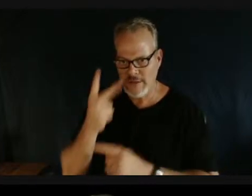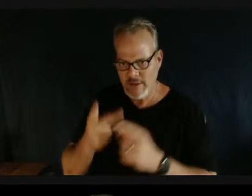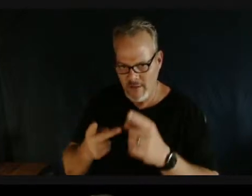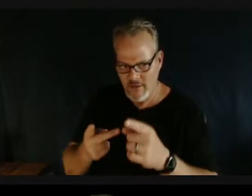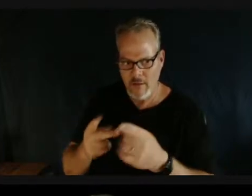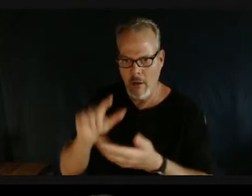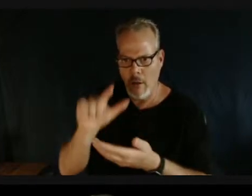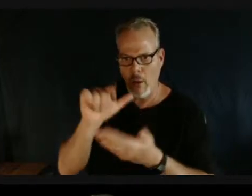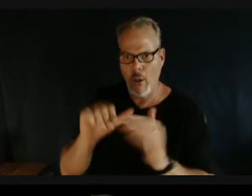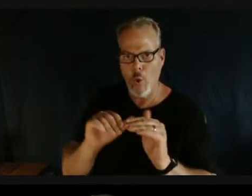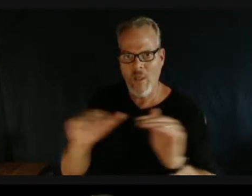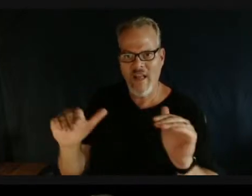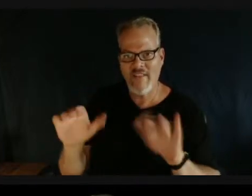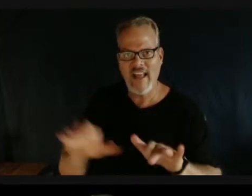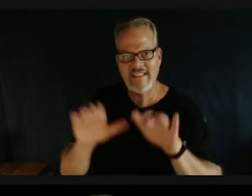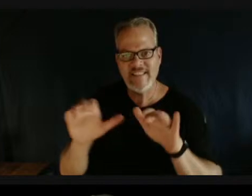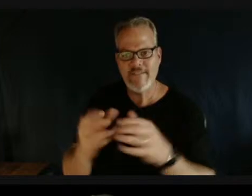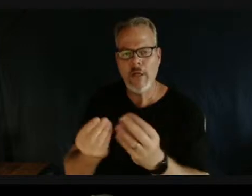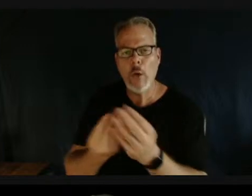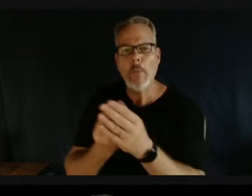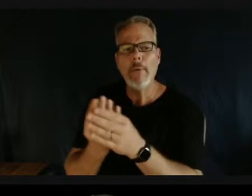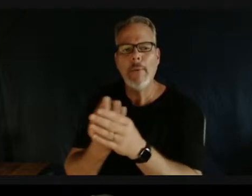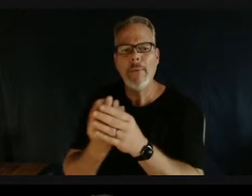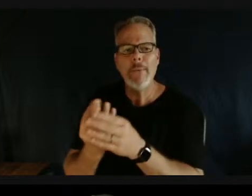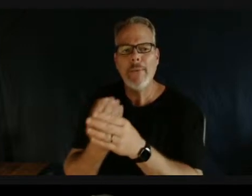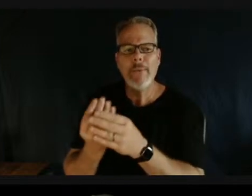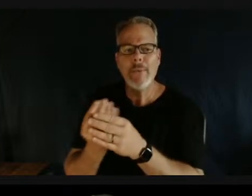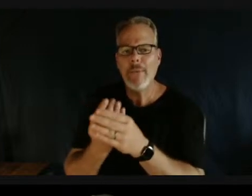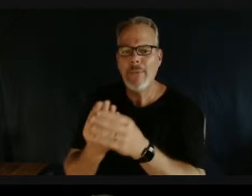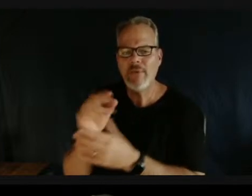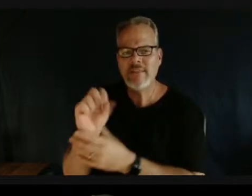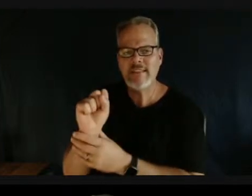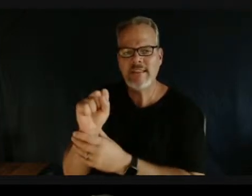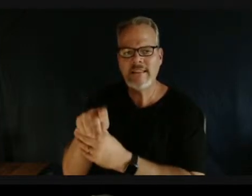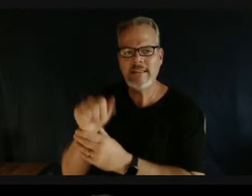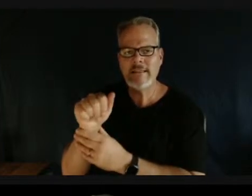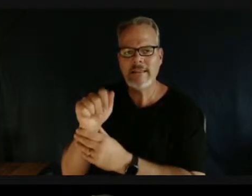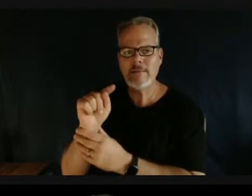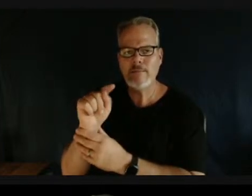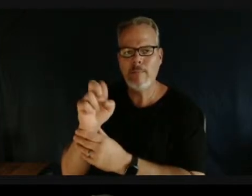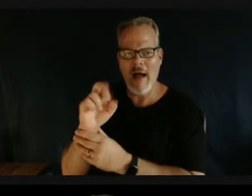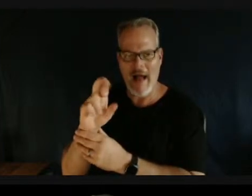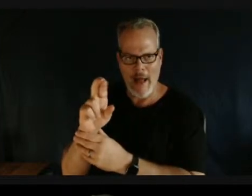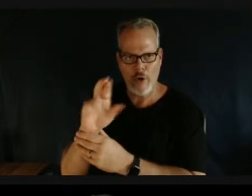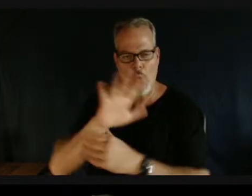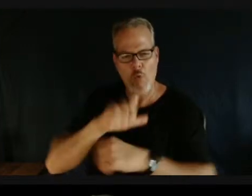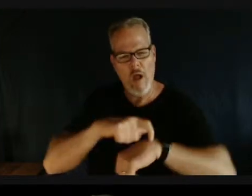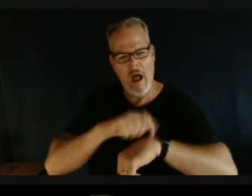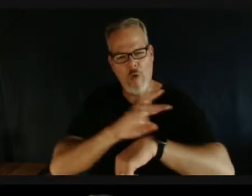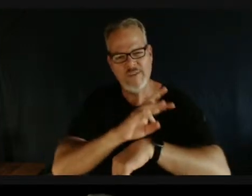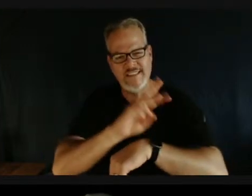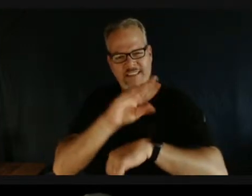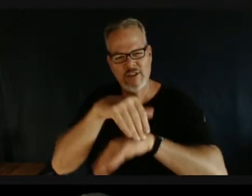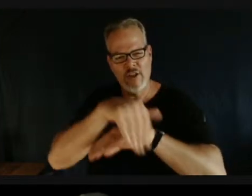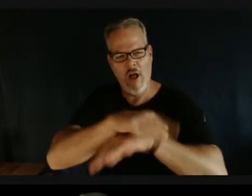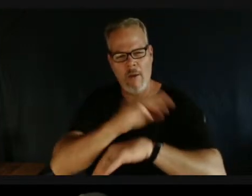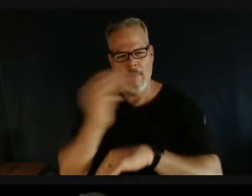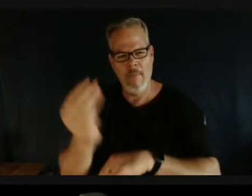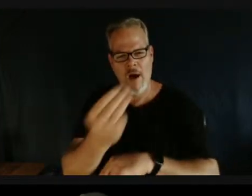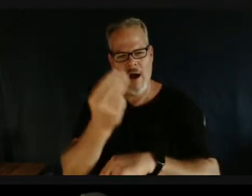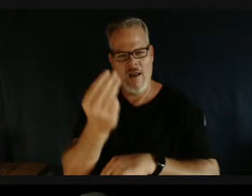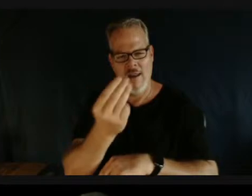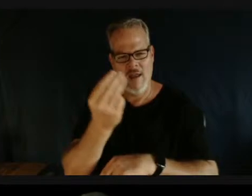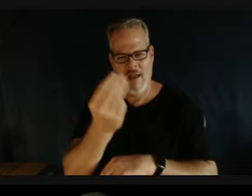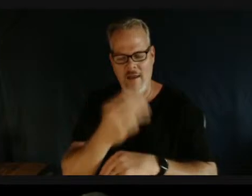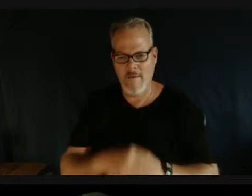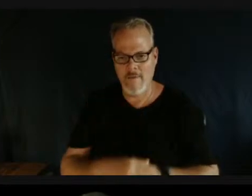activity, just spatter still stuck in a cone back at around 6 p.m. on Monday night. So